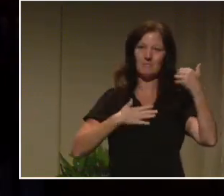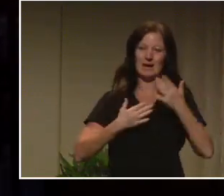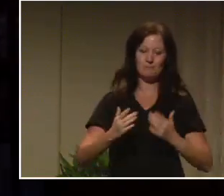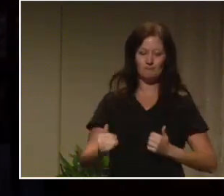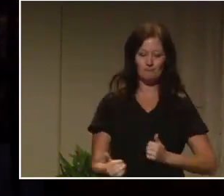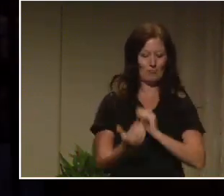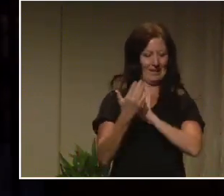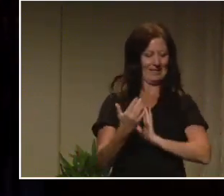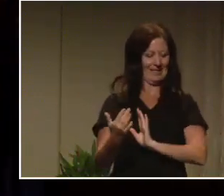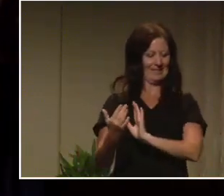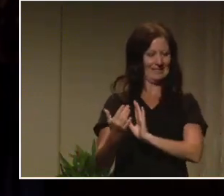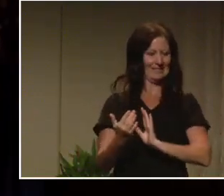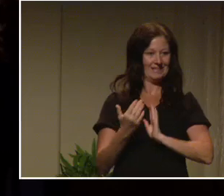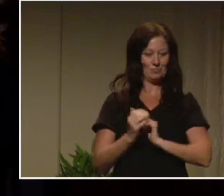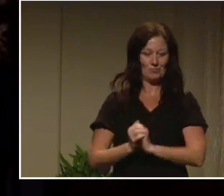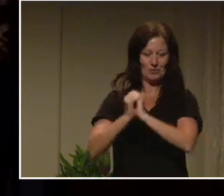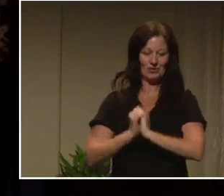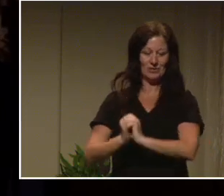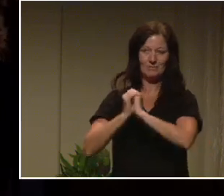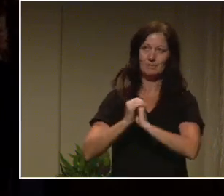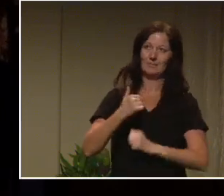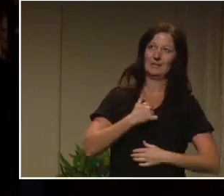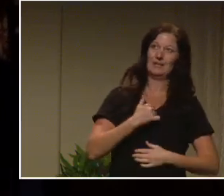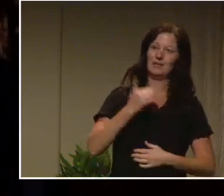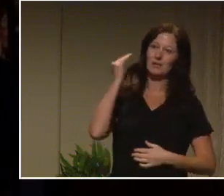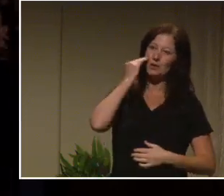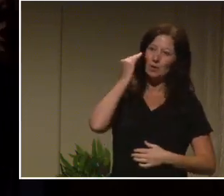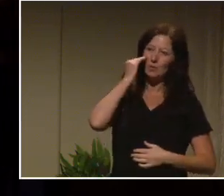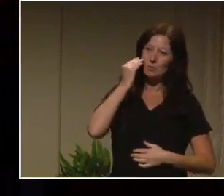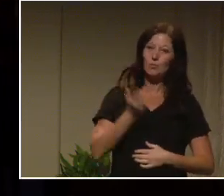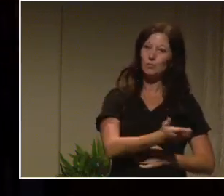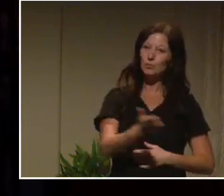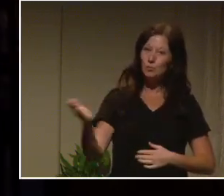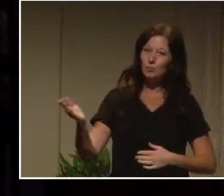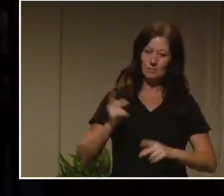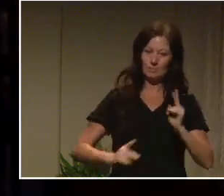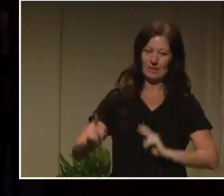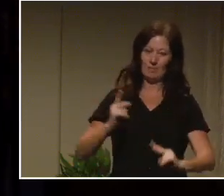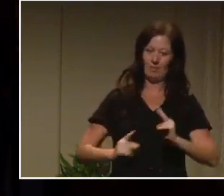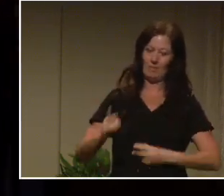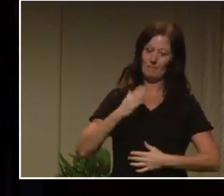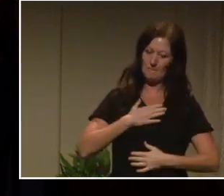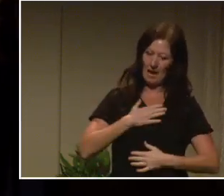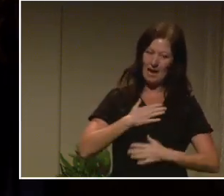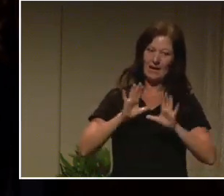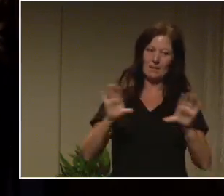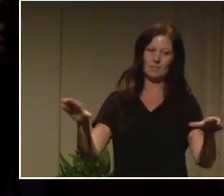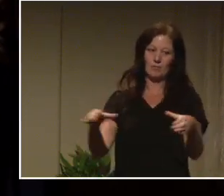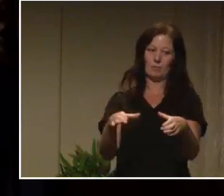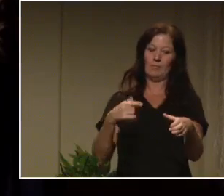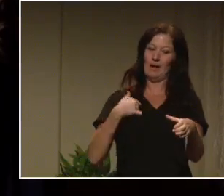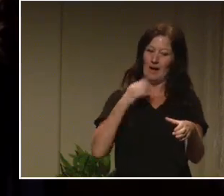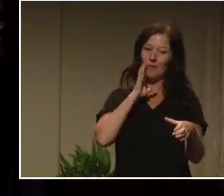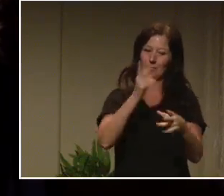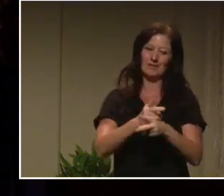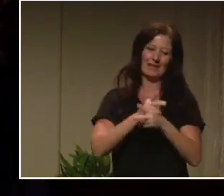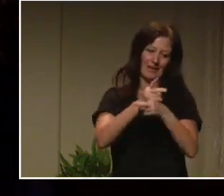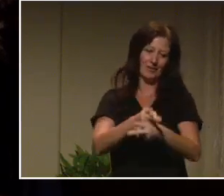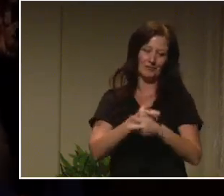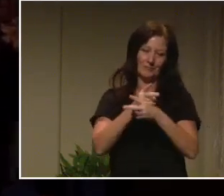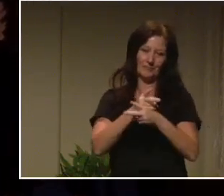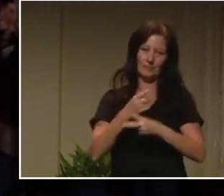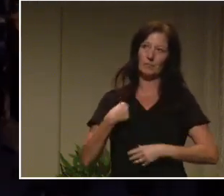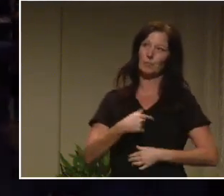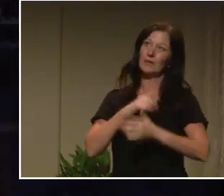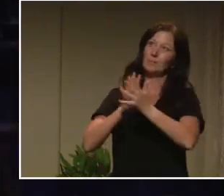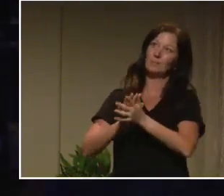me, know that you are the people of my pasture, the flock under my care." We praise you and we